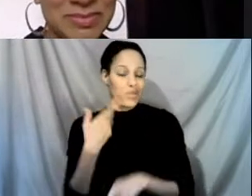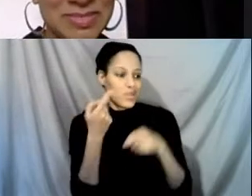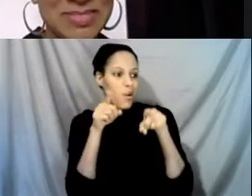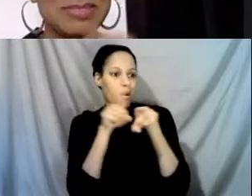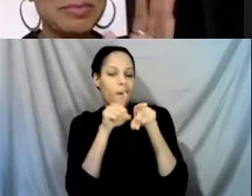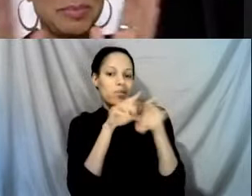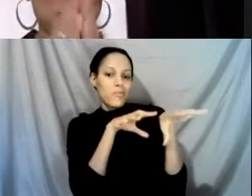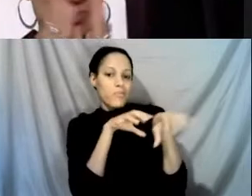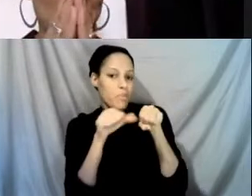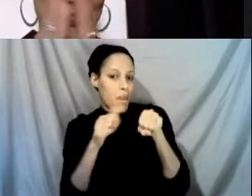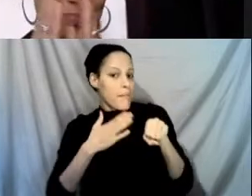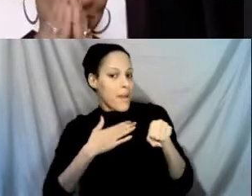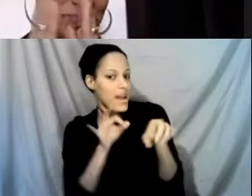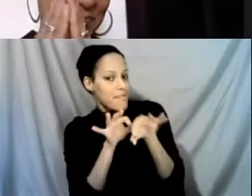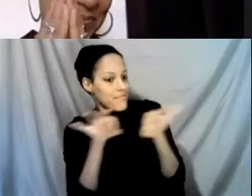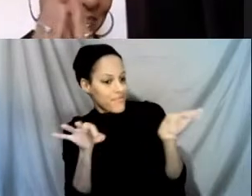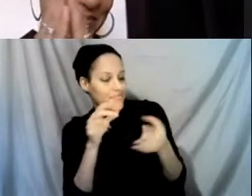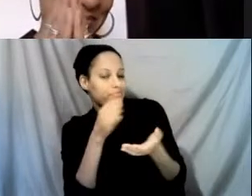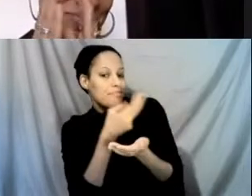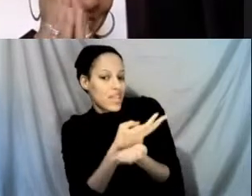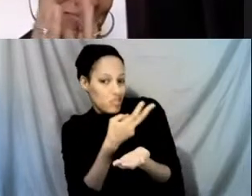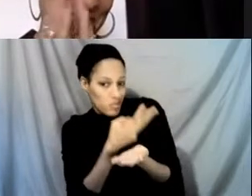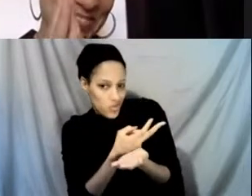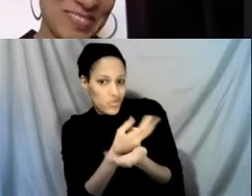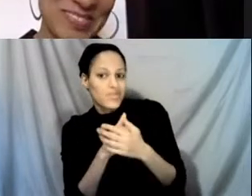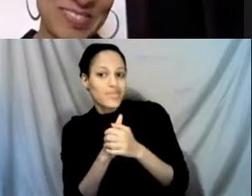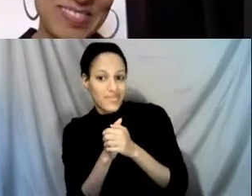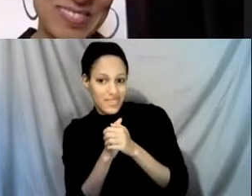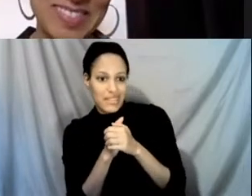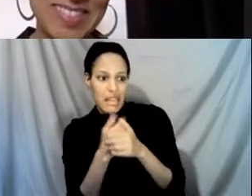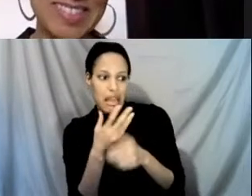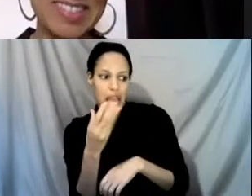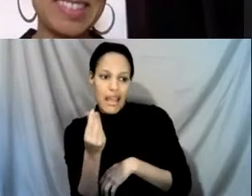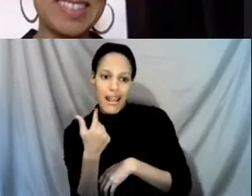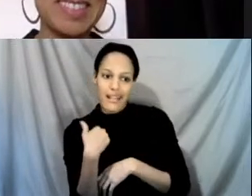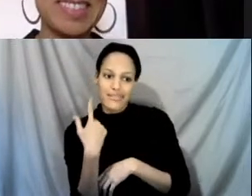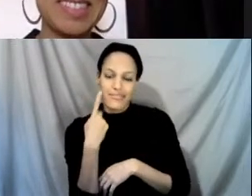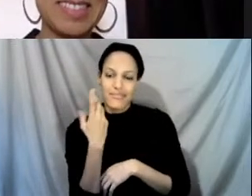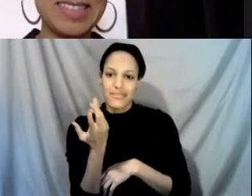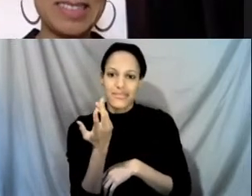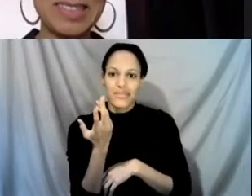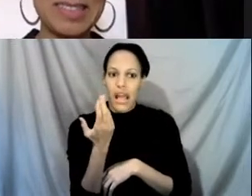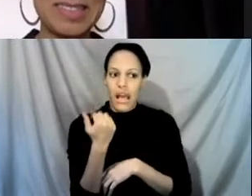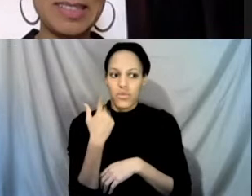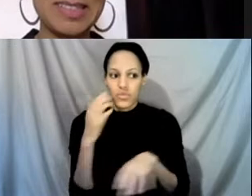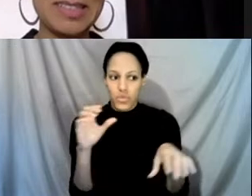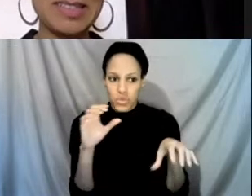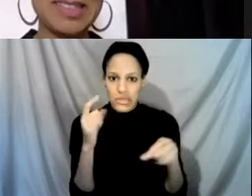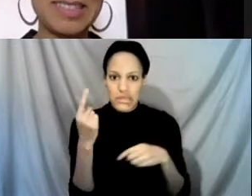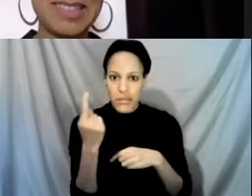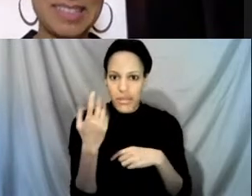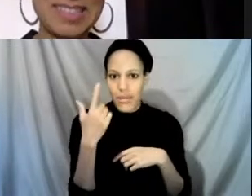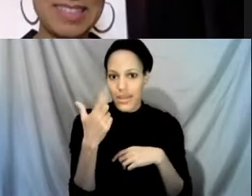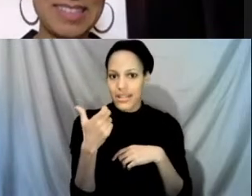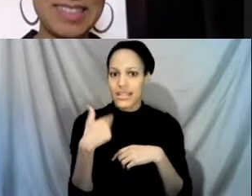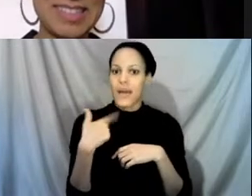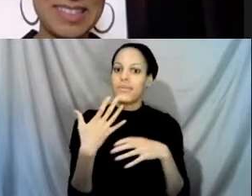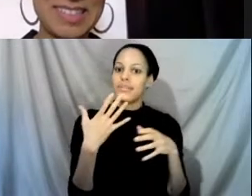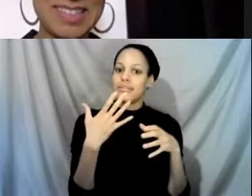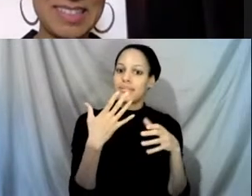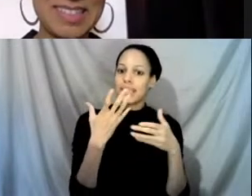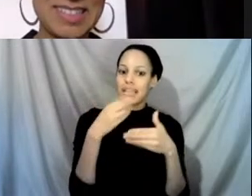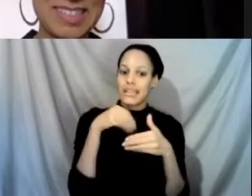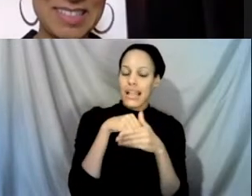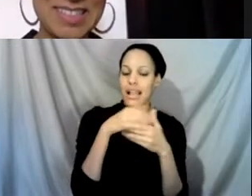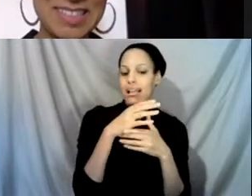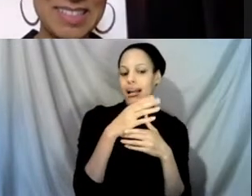master's. And I thought I was like doing something because I was getting a master's in history